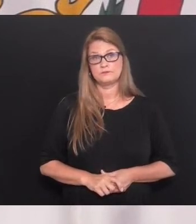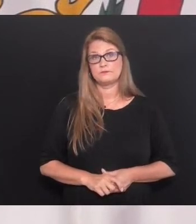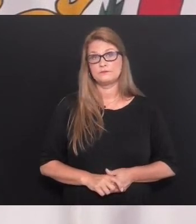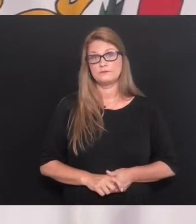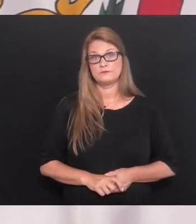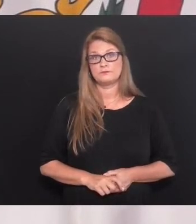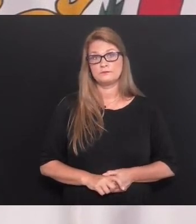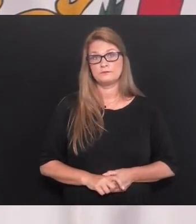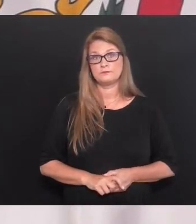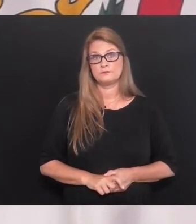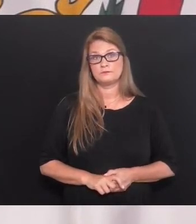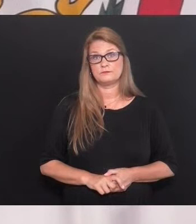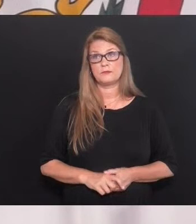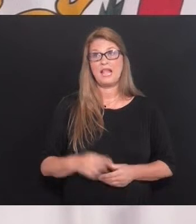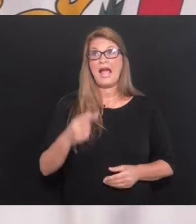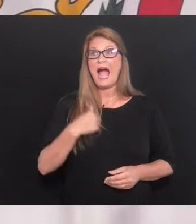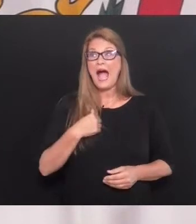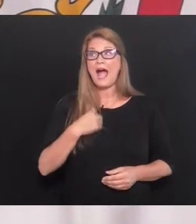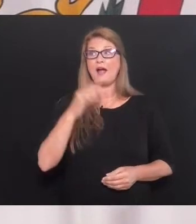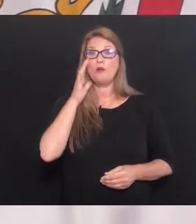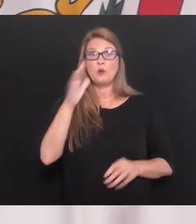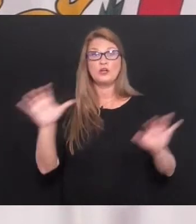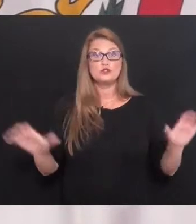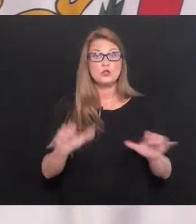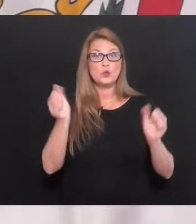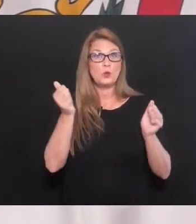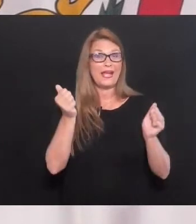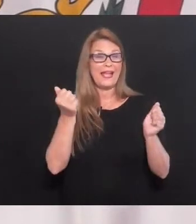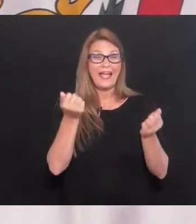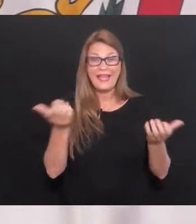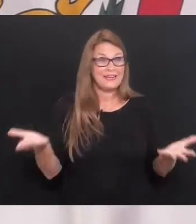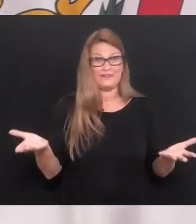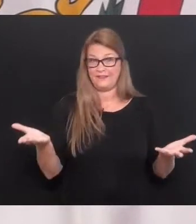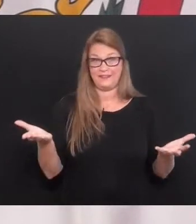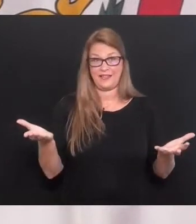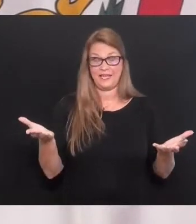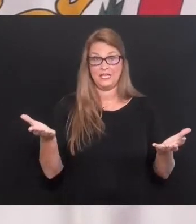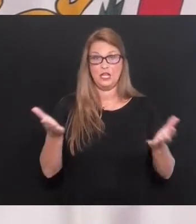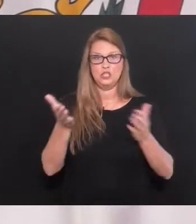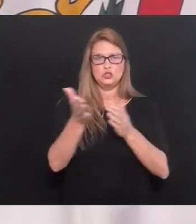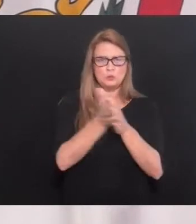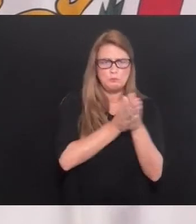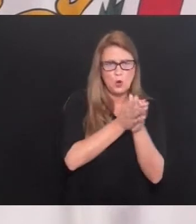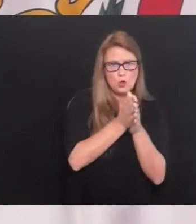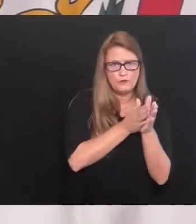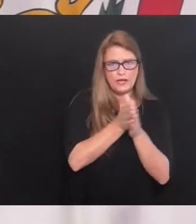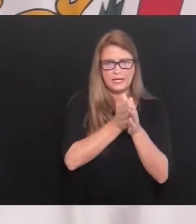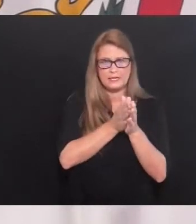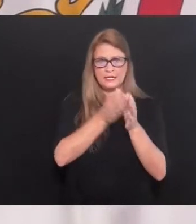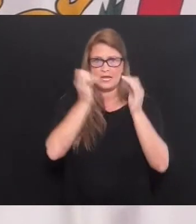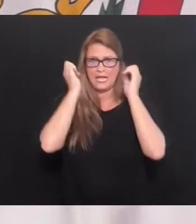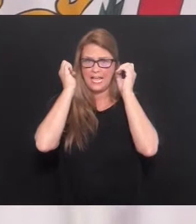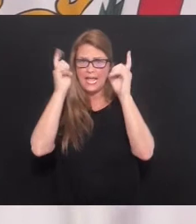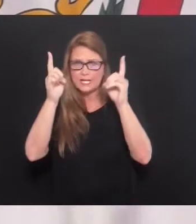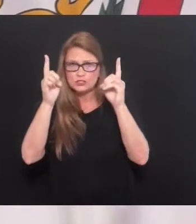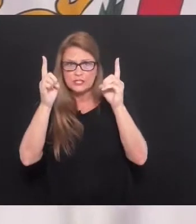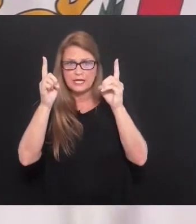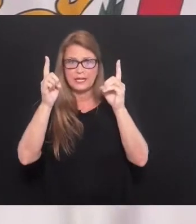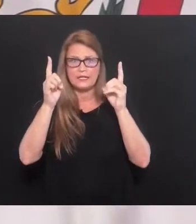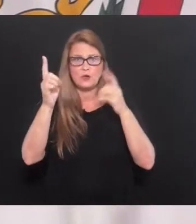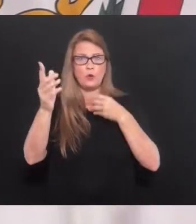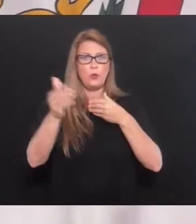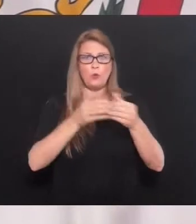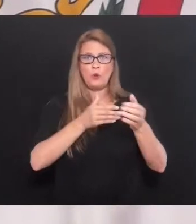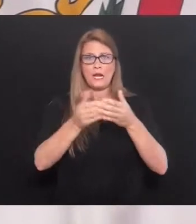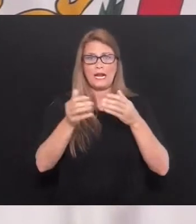anything to try to motivate and educate and whatever it may be